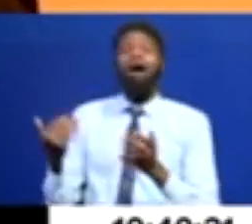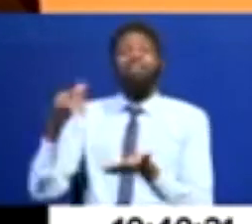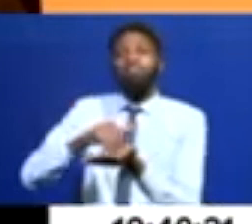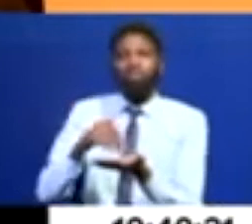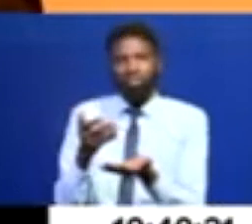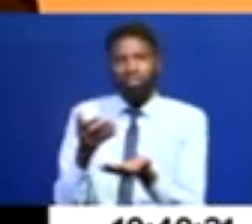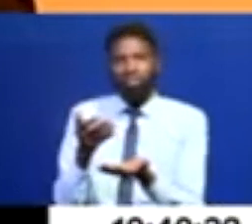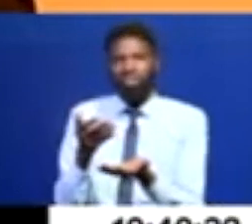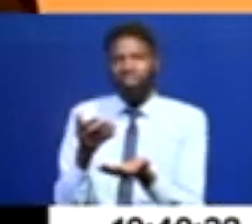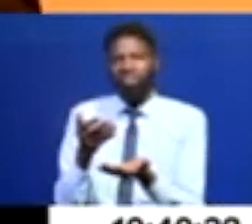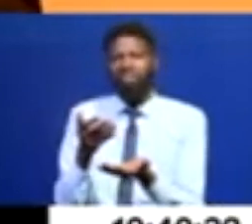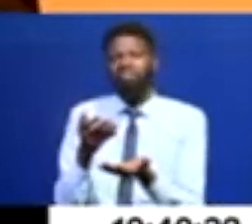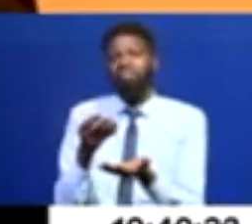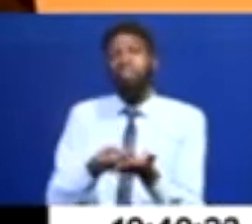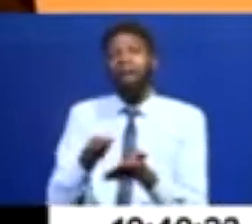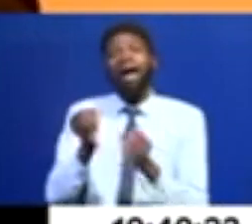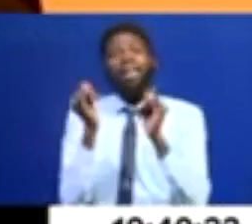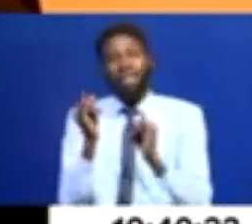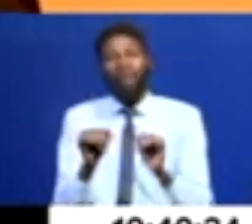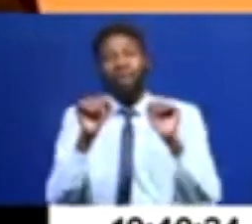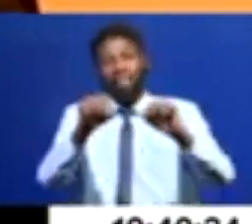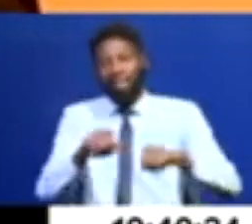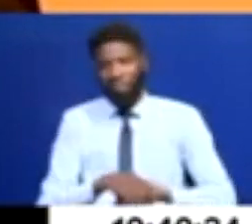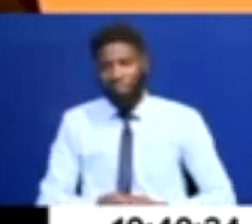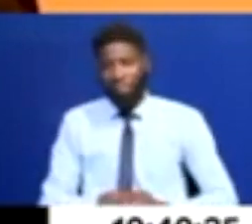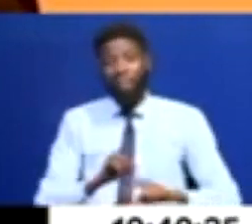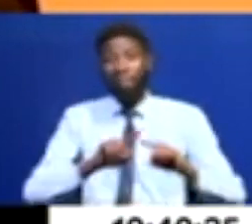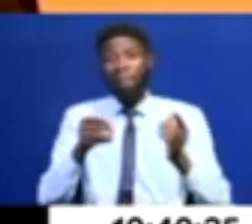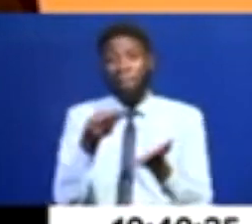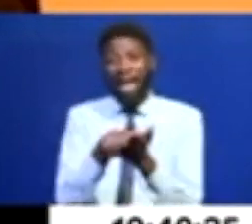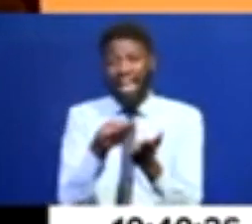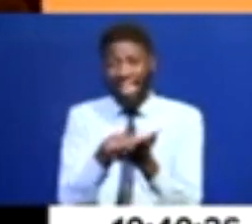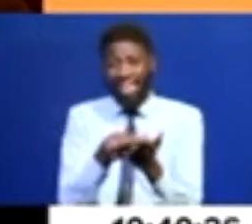car. Or, but now this particular amount has been